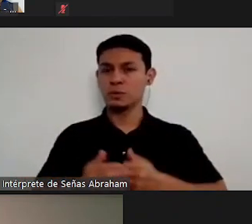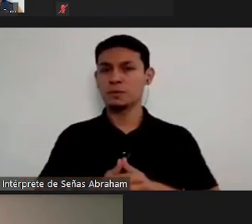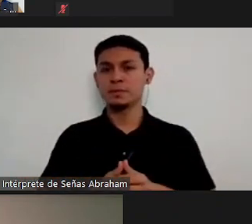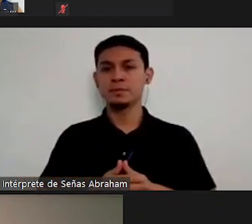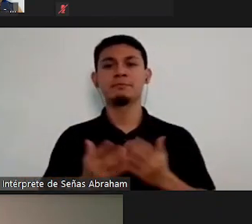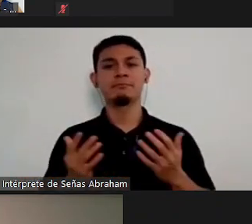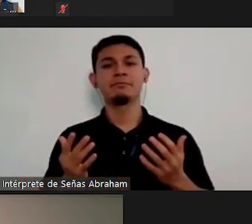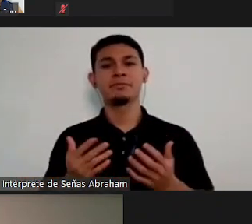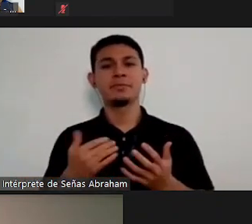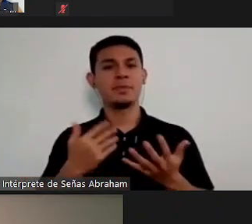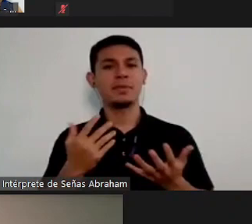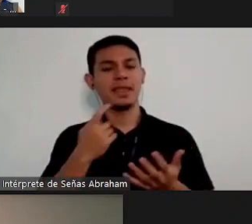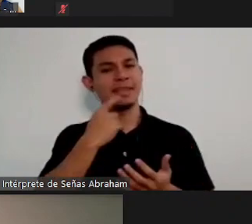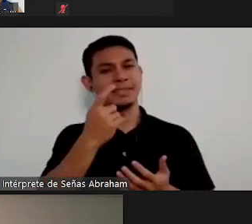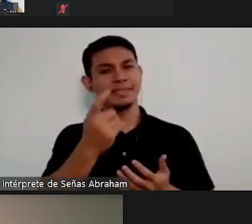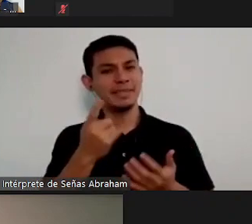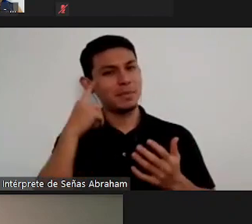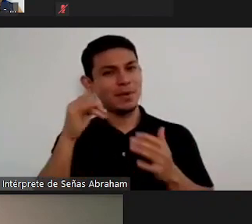is